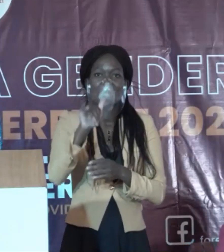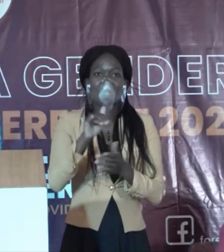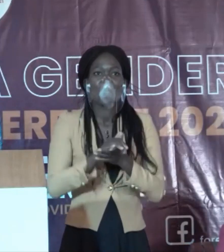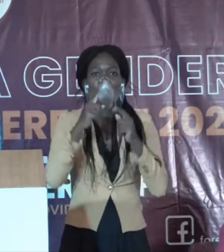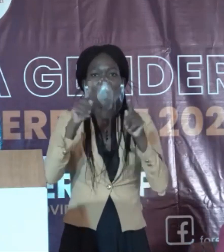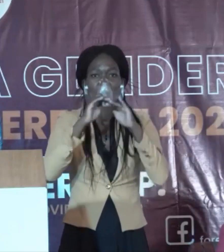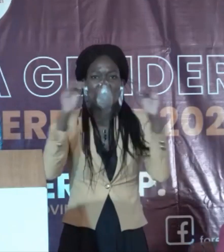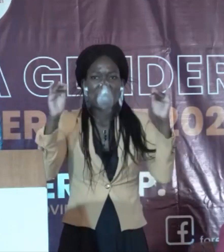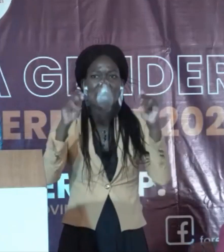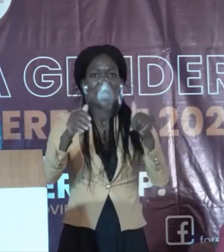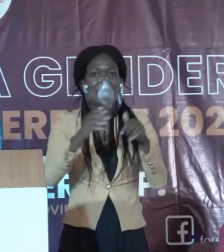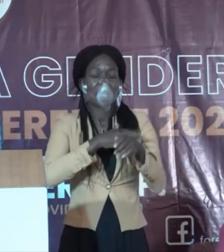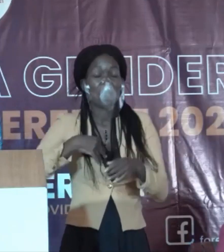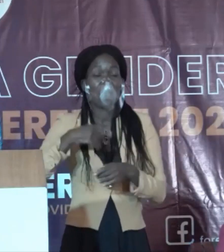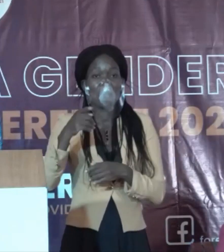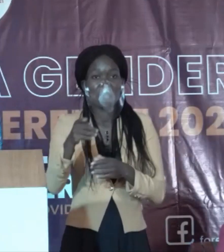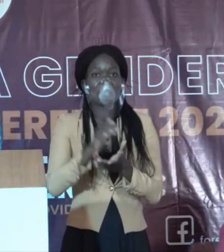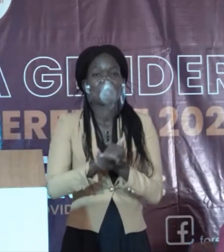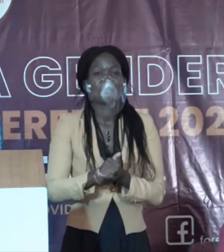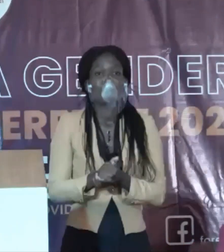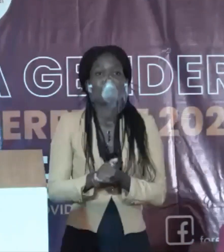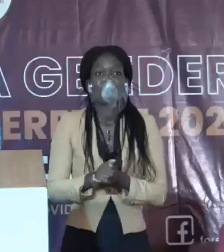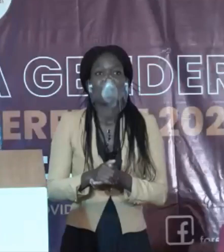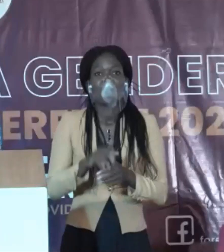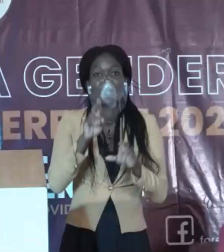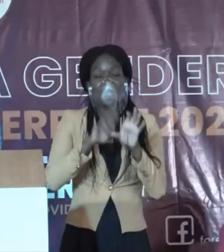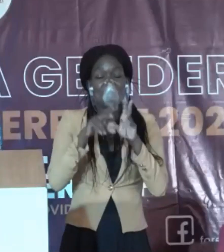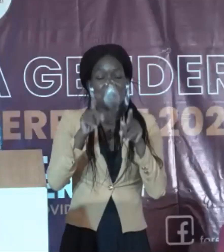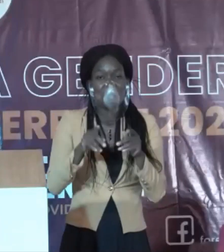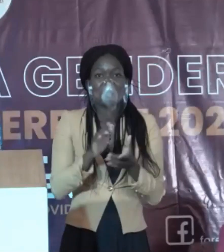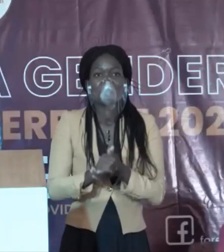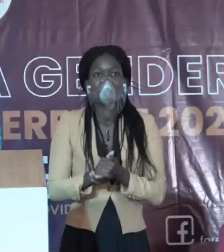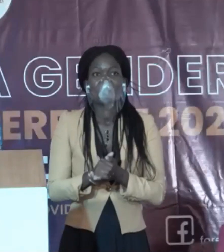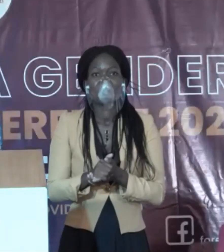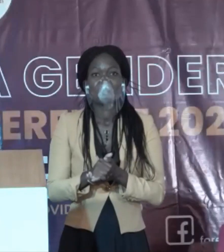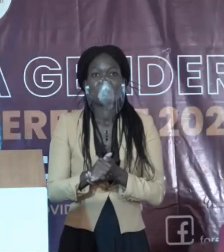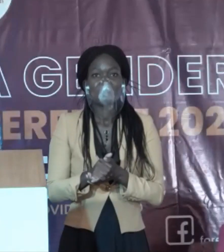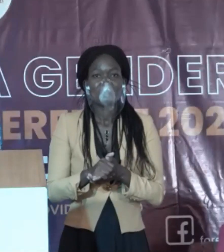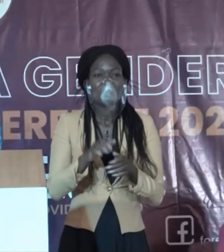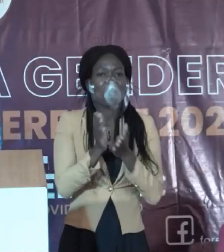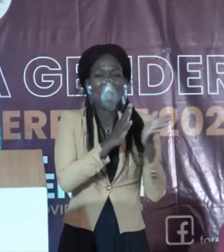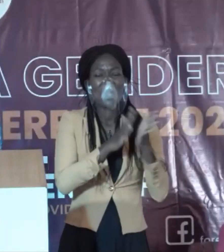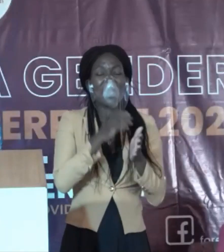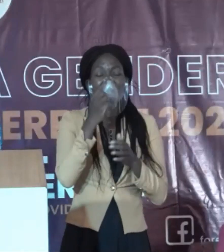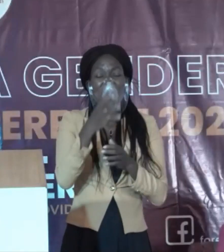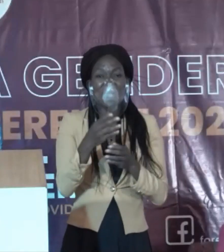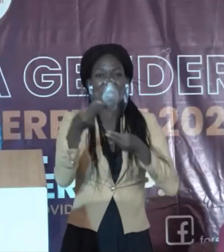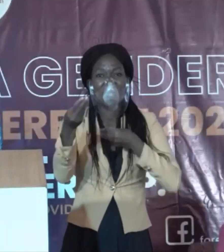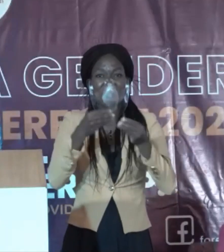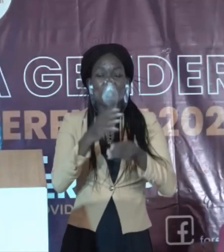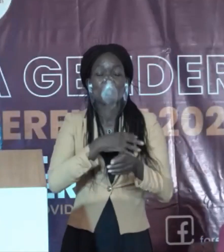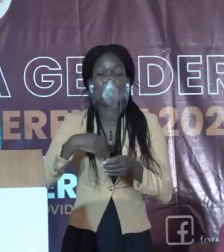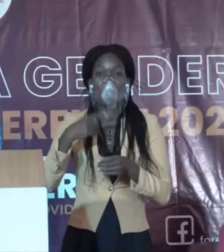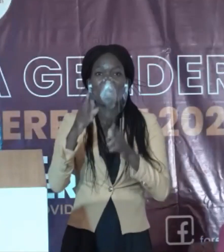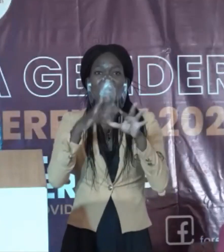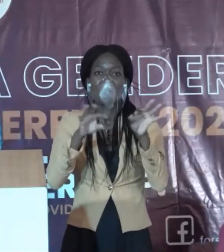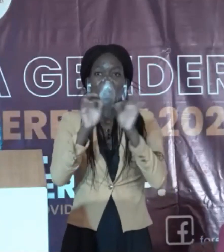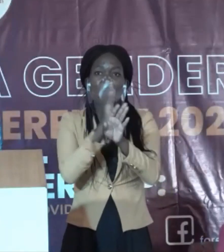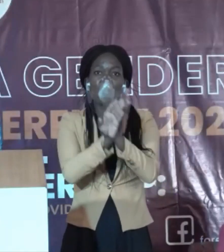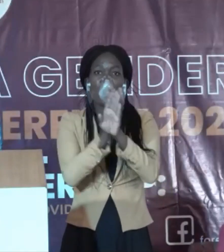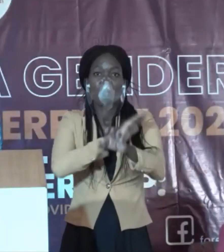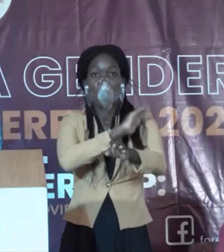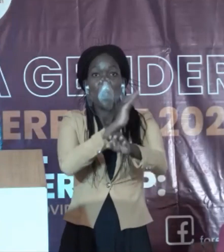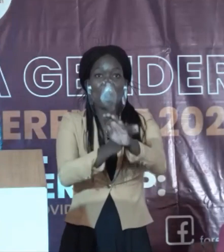led. Chairperson, the tailor-made businesses and advisory services of women, there is a need to building a capacity for